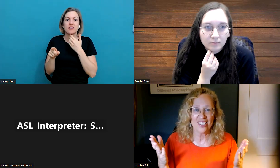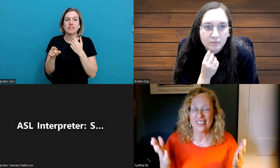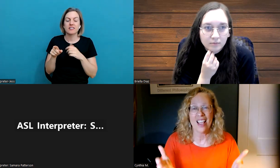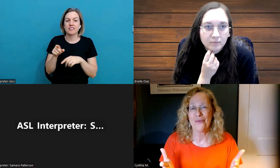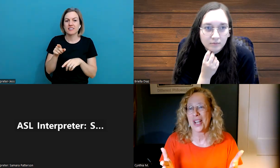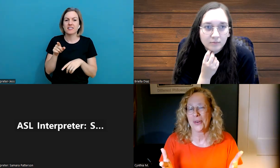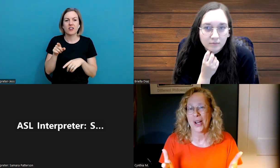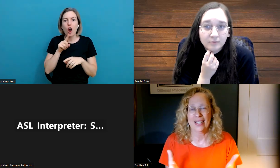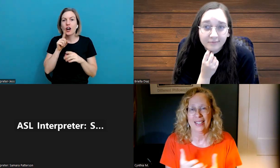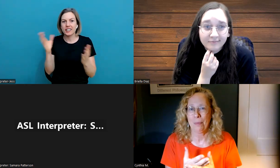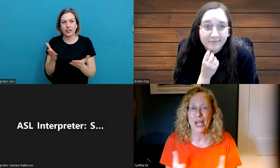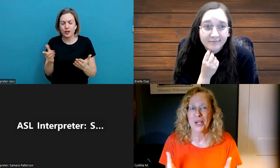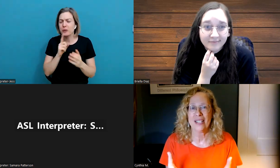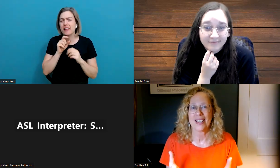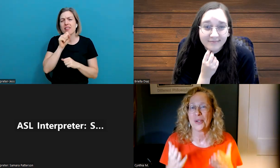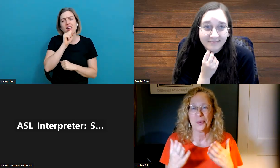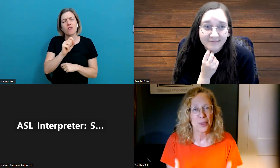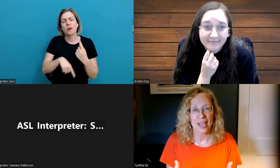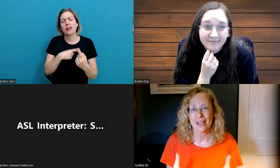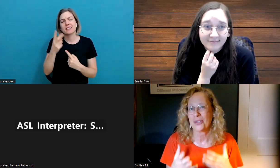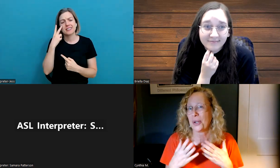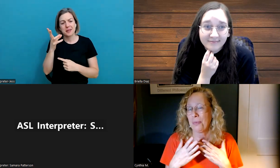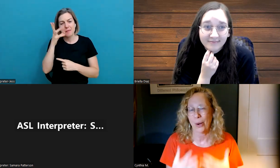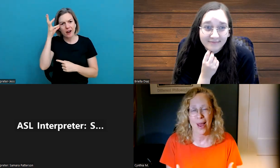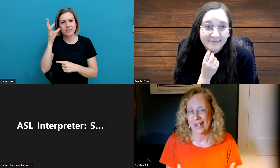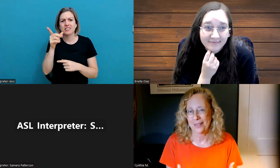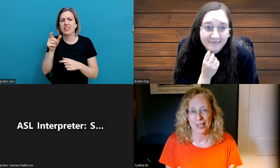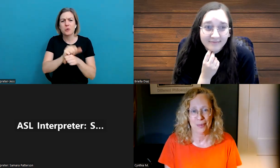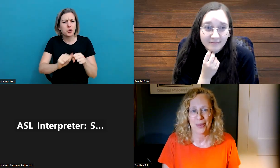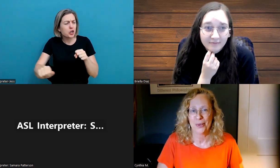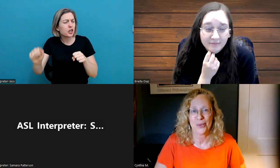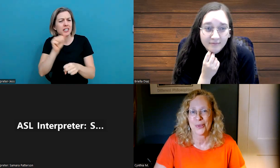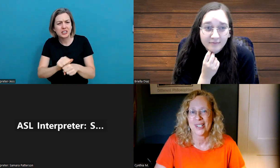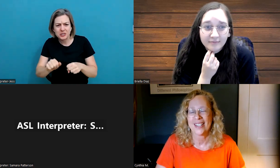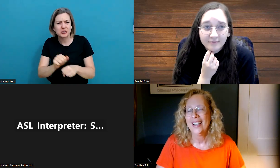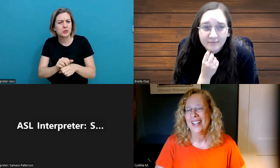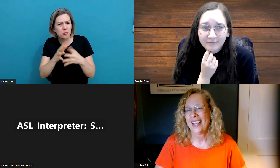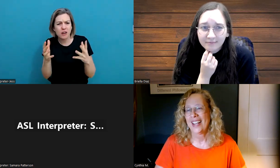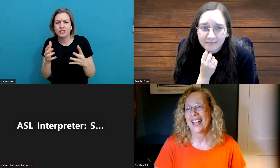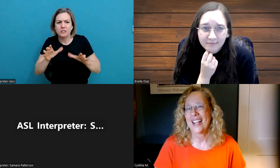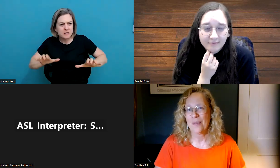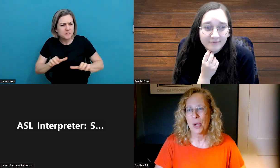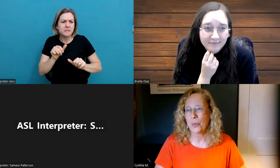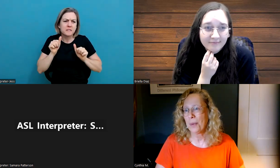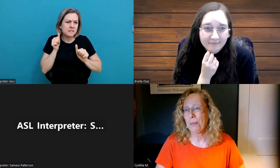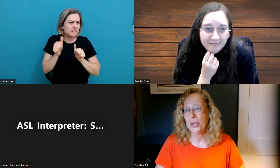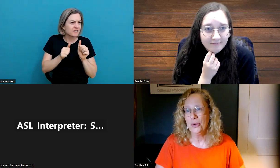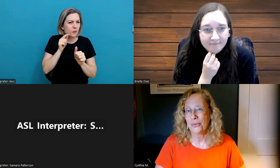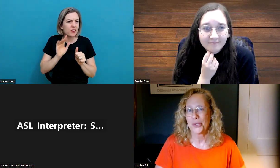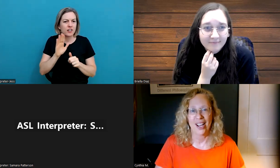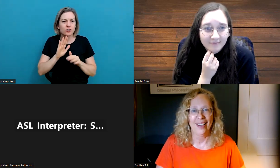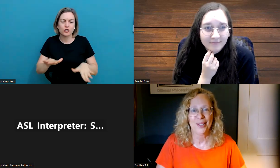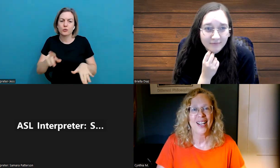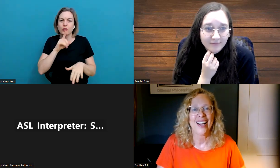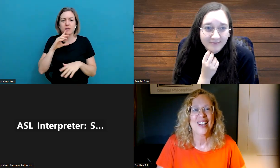I just love whenever I see parents that are working so proactively with their children, and what a